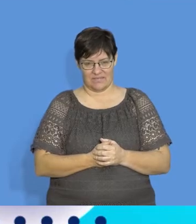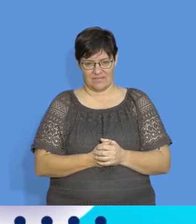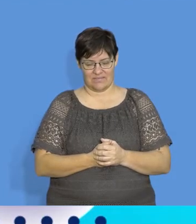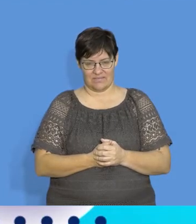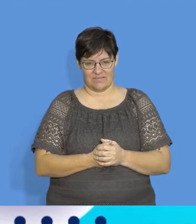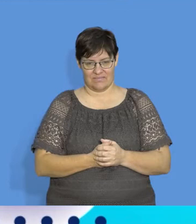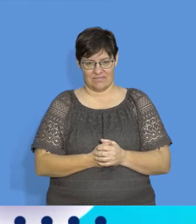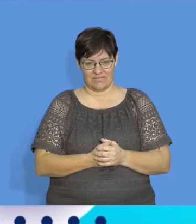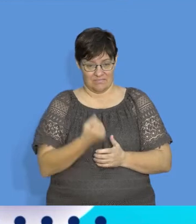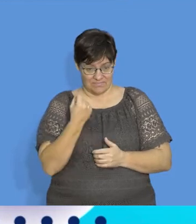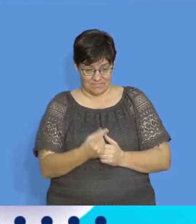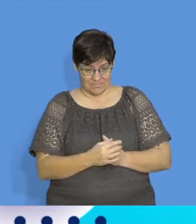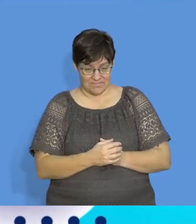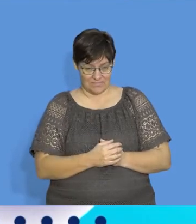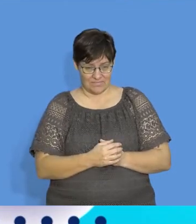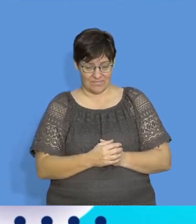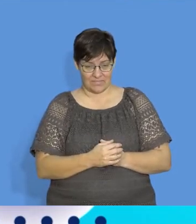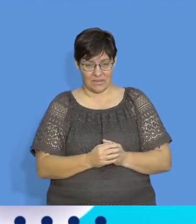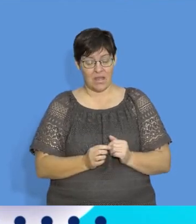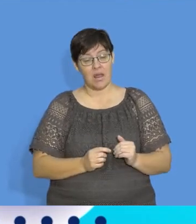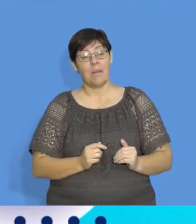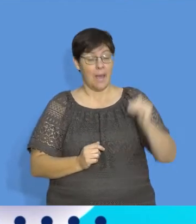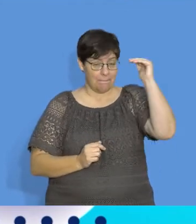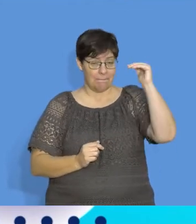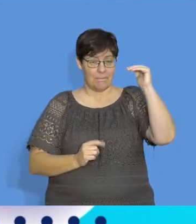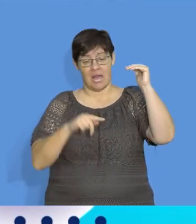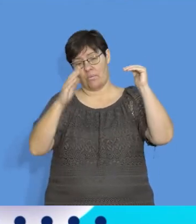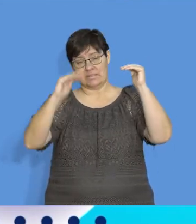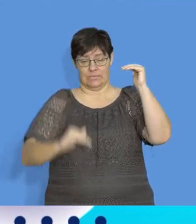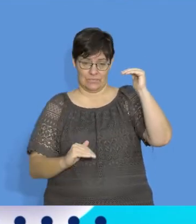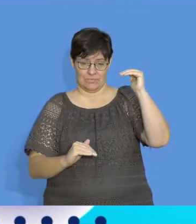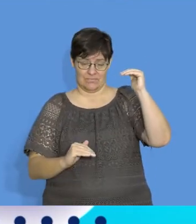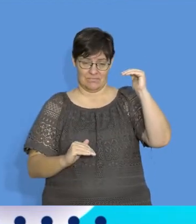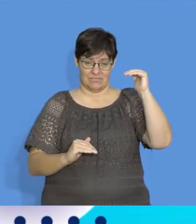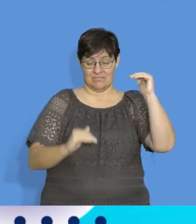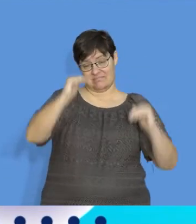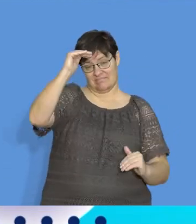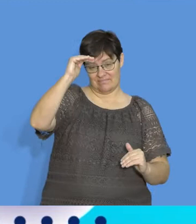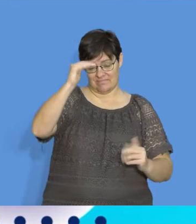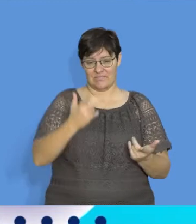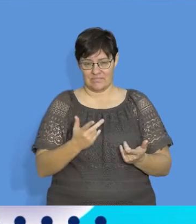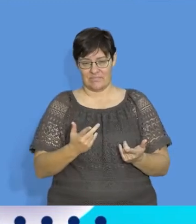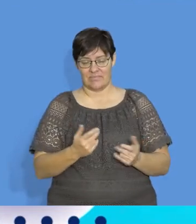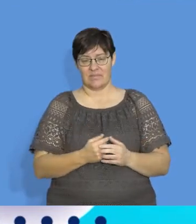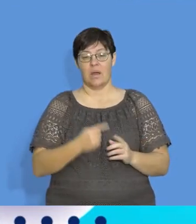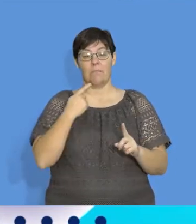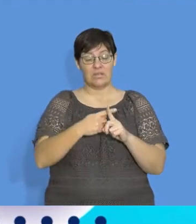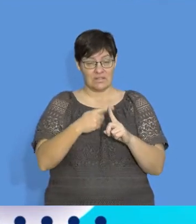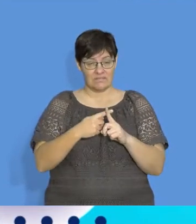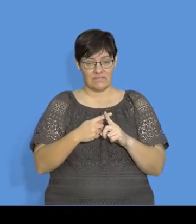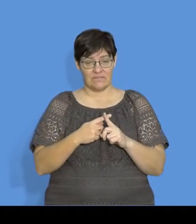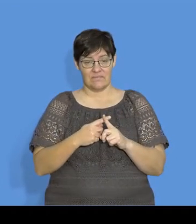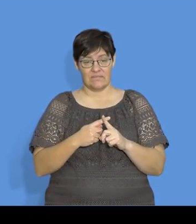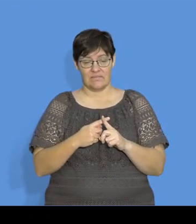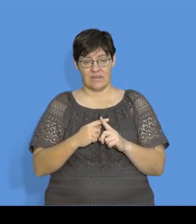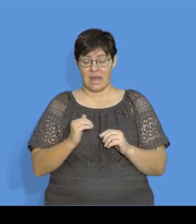negative correlation. Are we together? One goes up, one goes down. Okay?